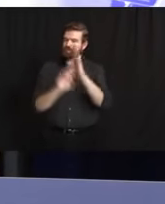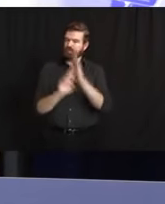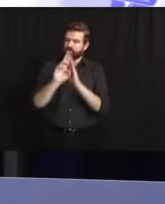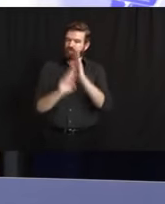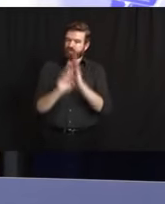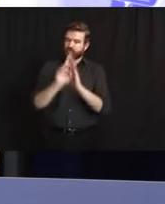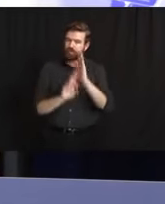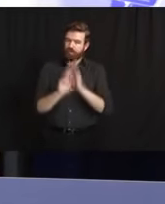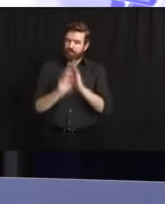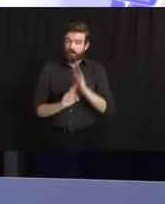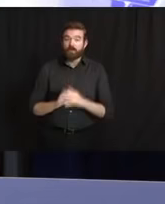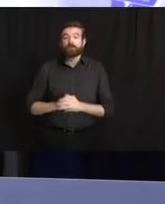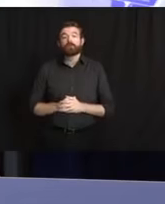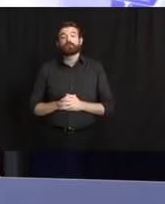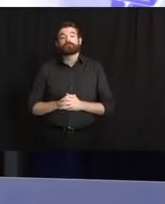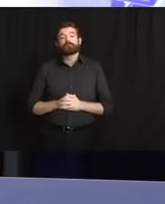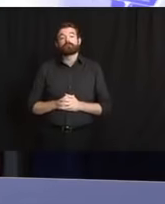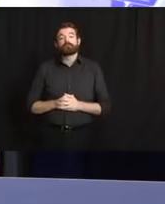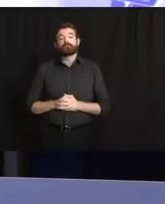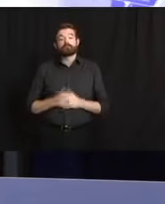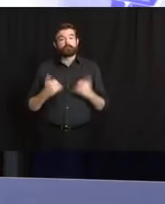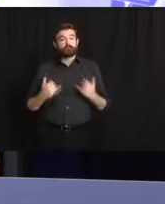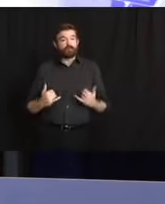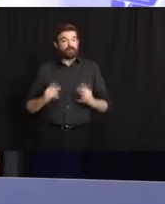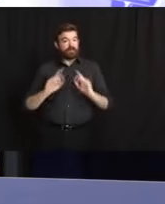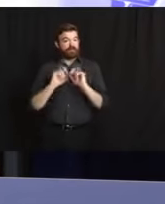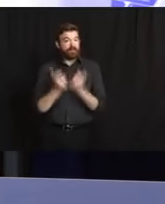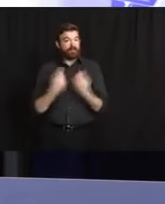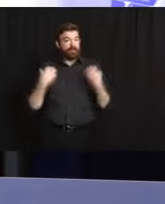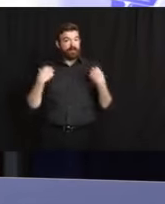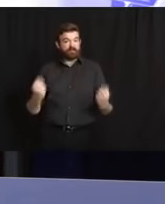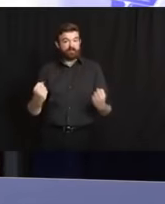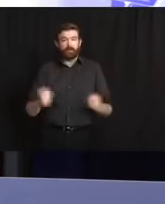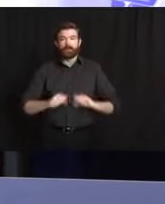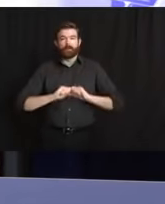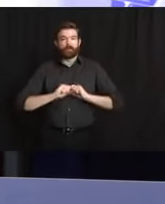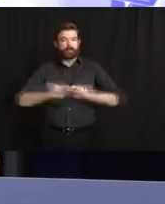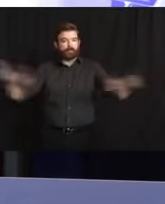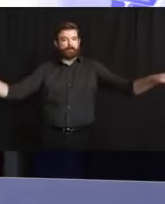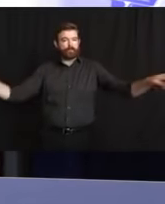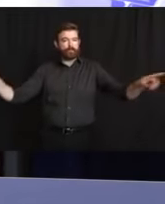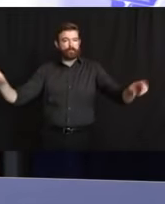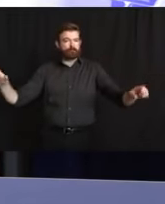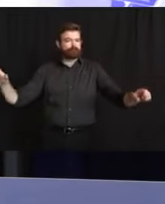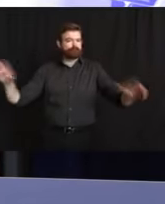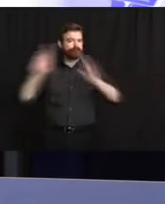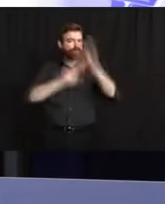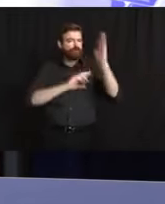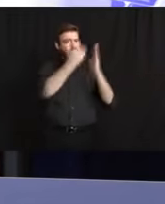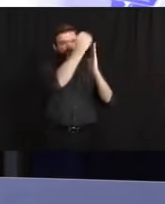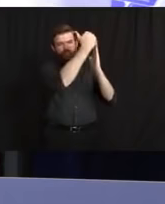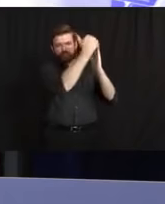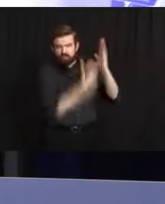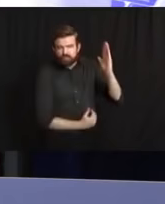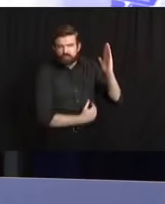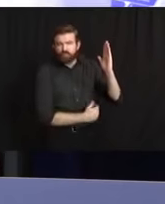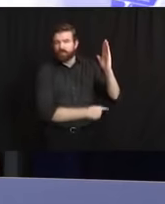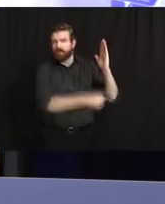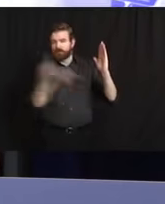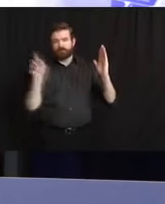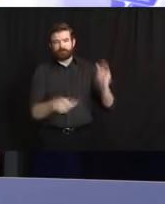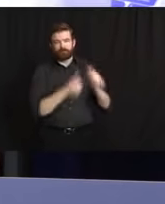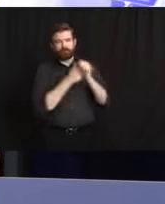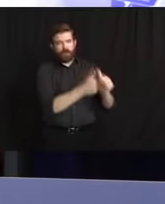today outlining the measures that must be in place to reduce the risk to this vulnerable population while allowing